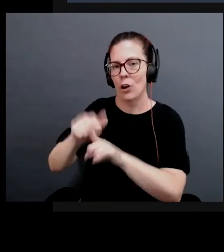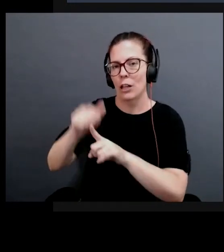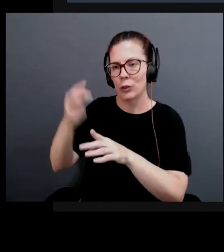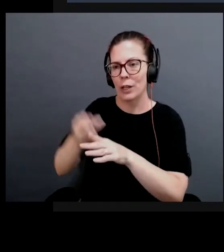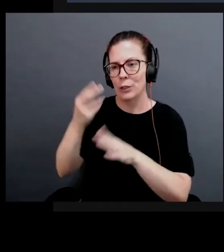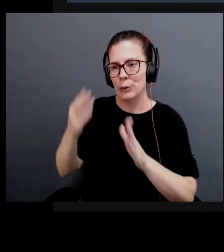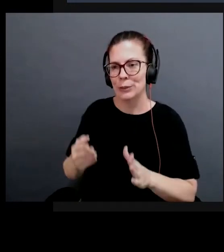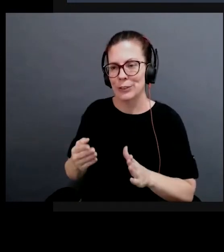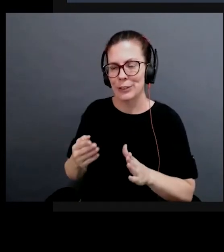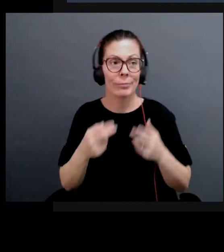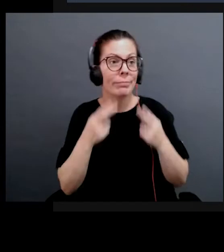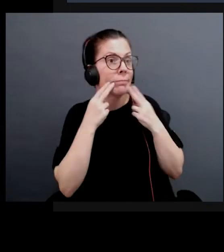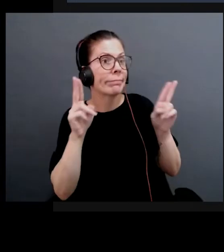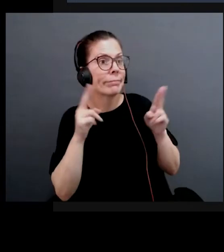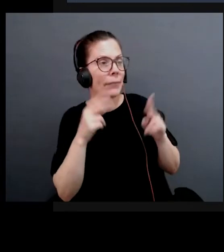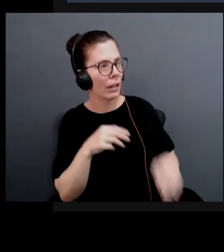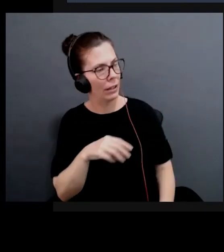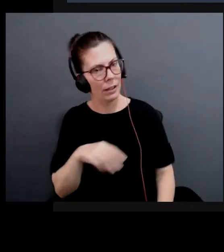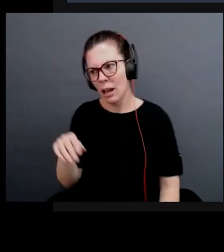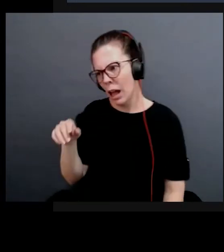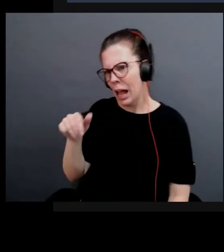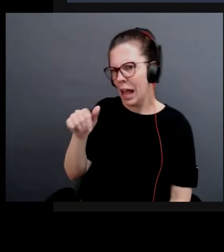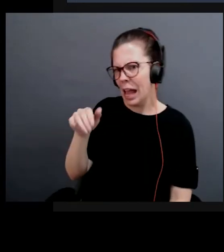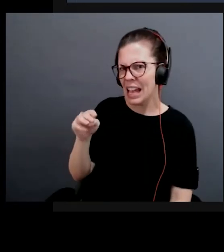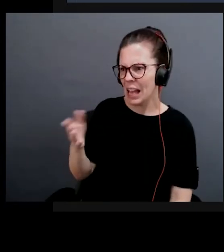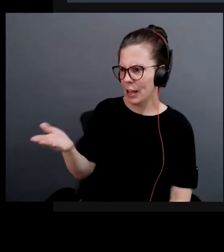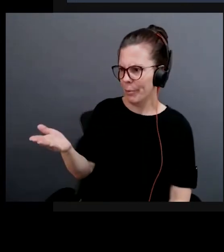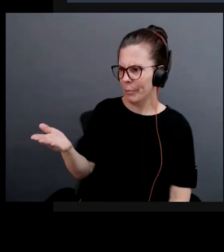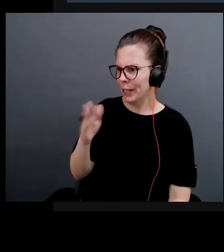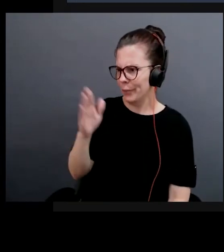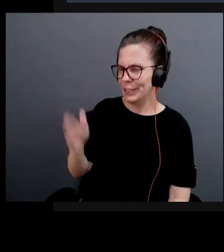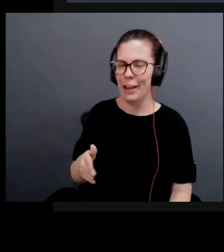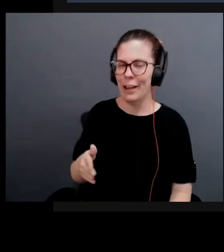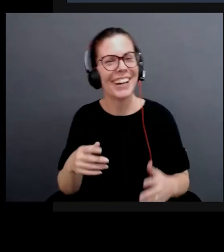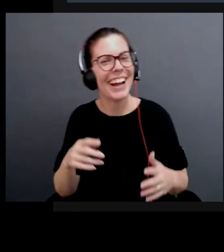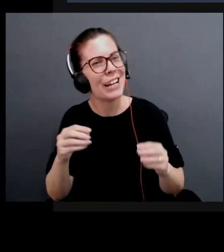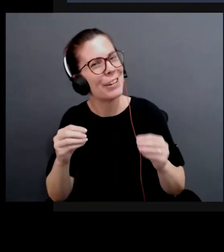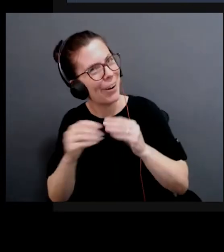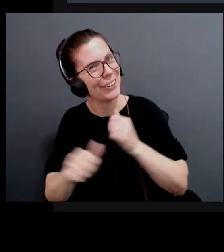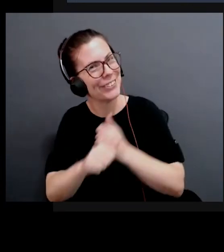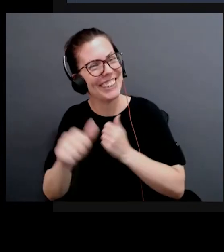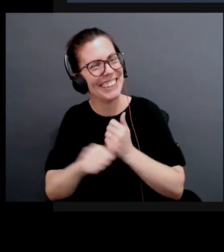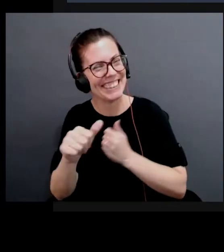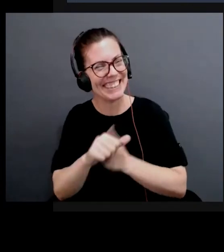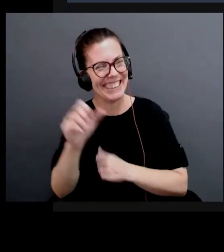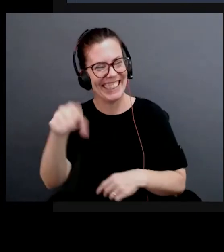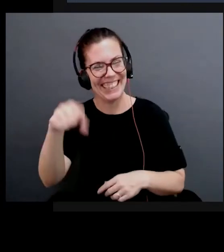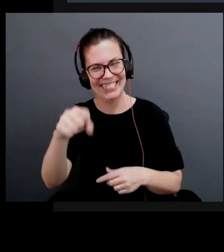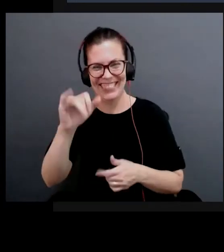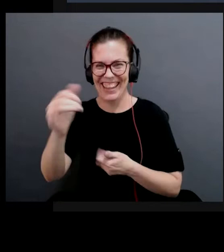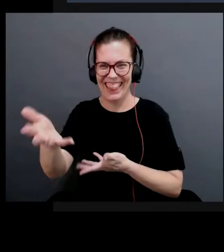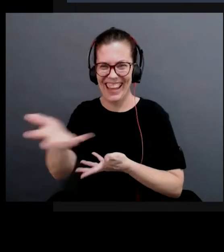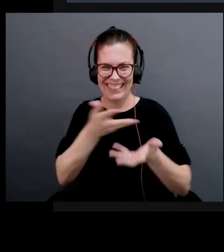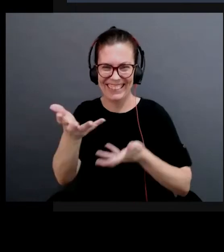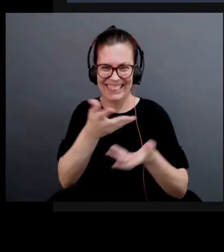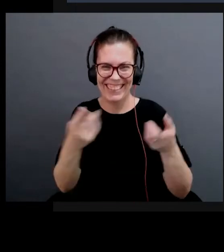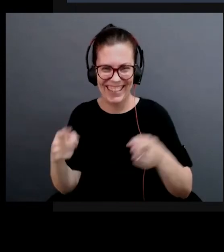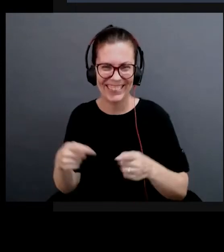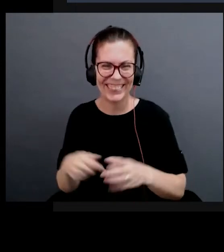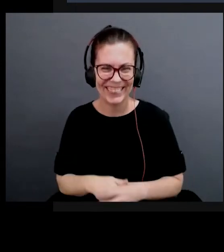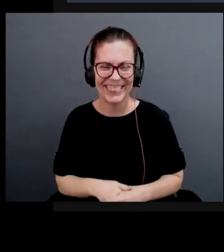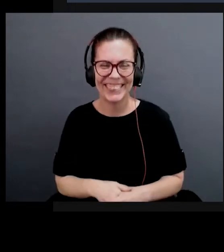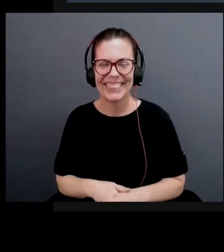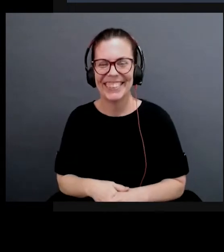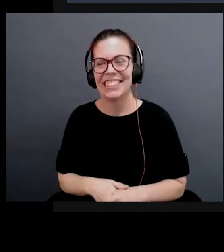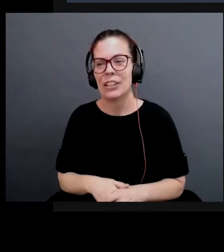That makes me a little bit more risky of a transaction and things like that.